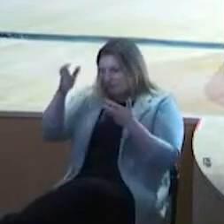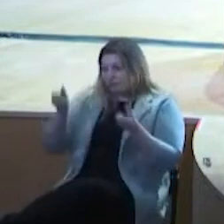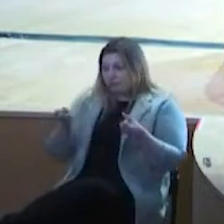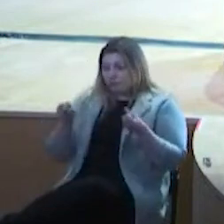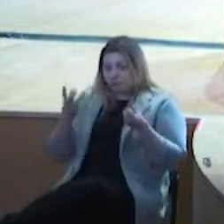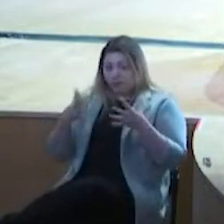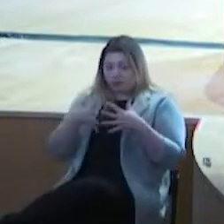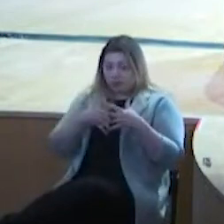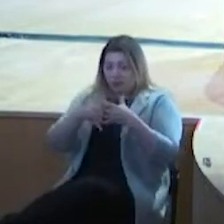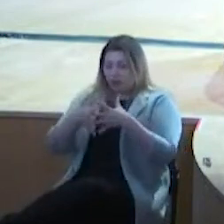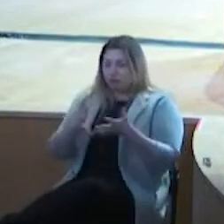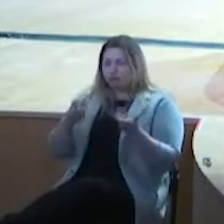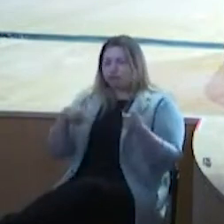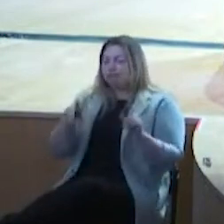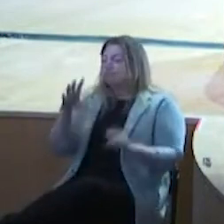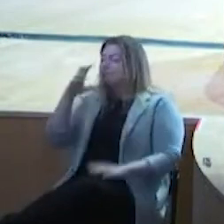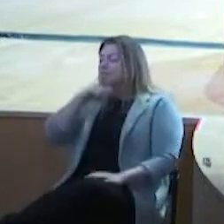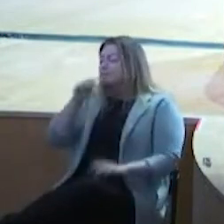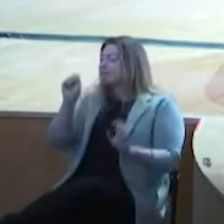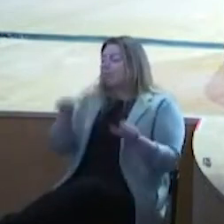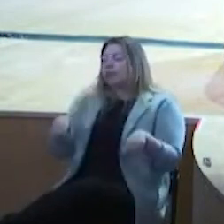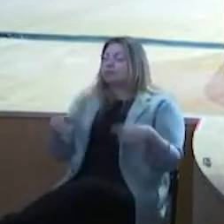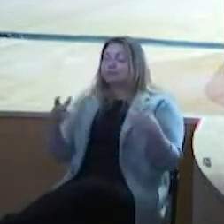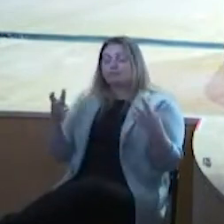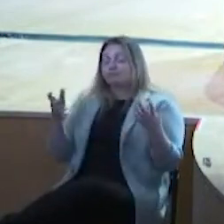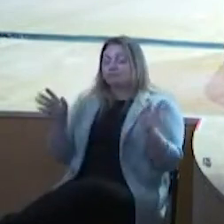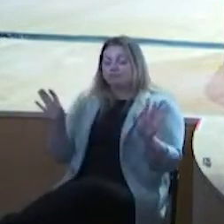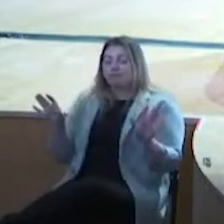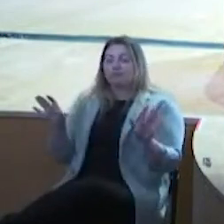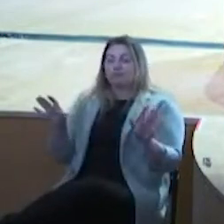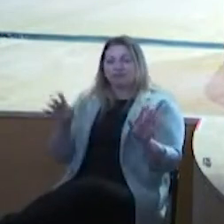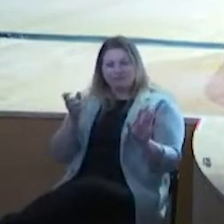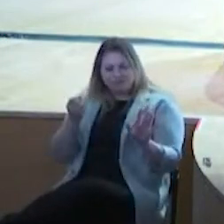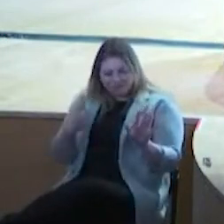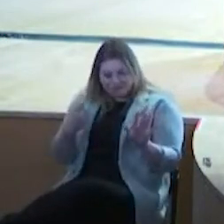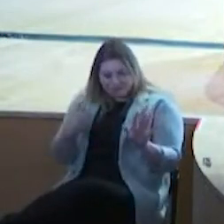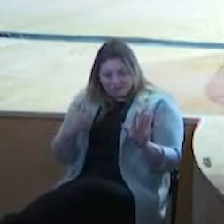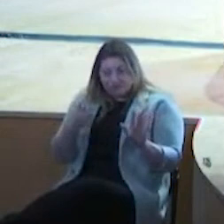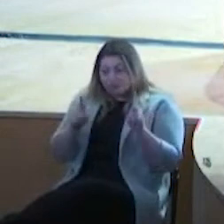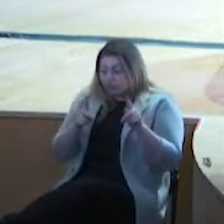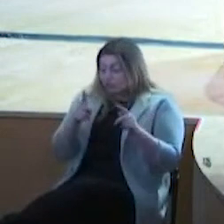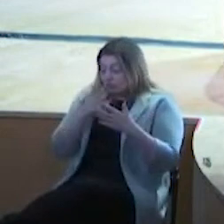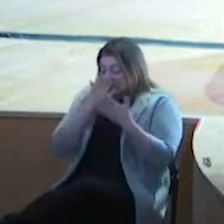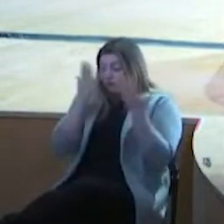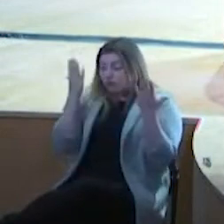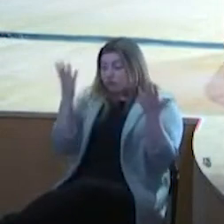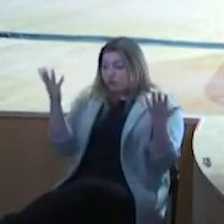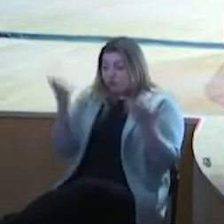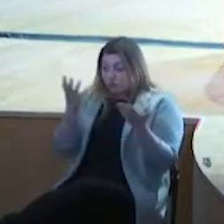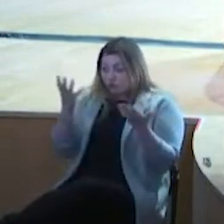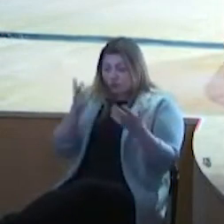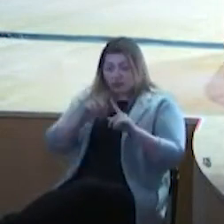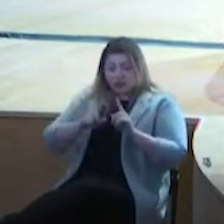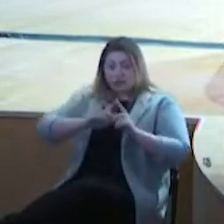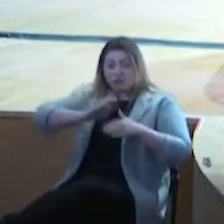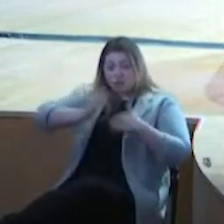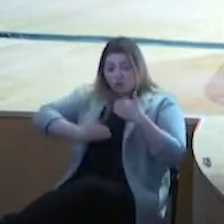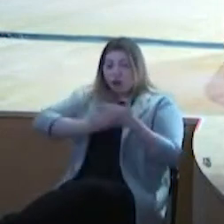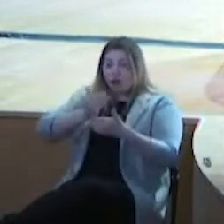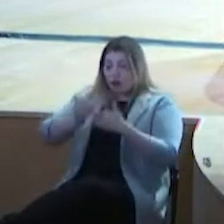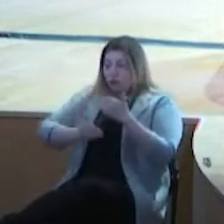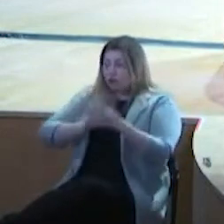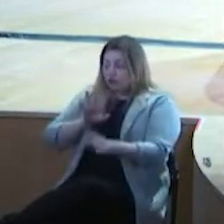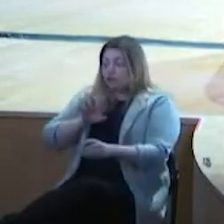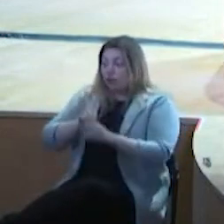Americans take for granted. What is not understood are the processes